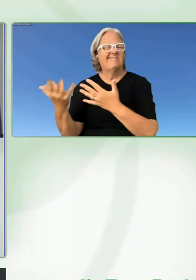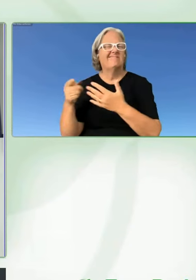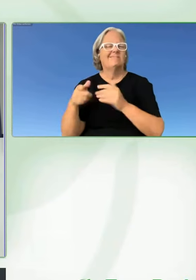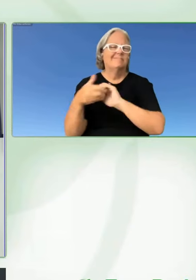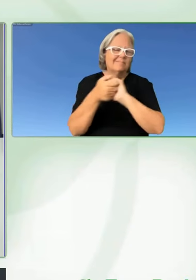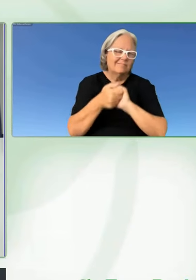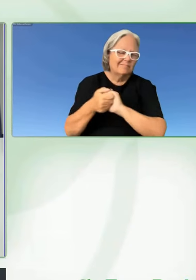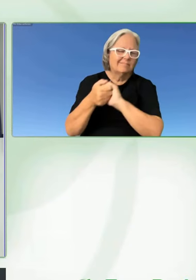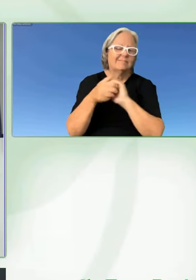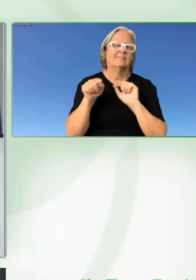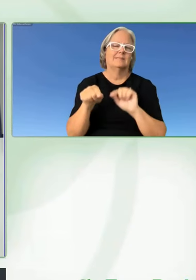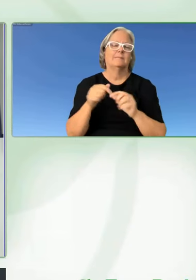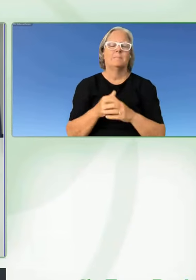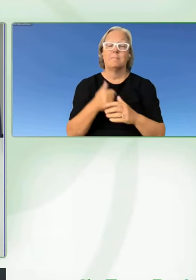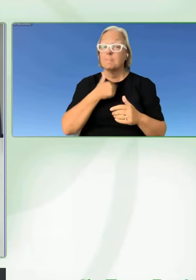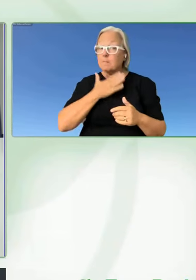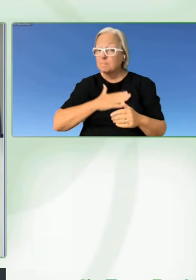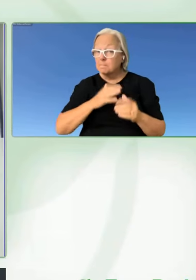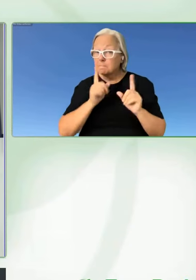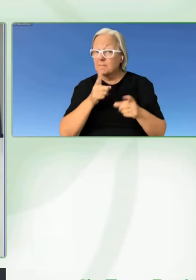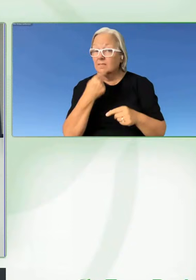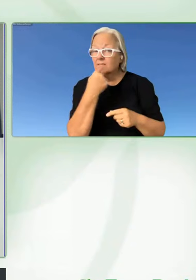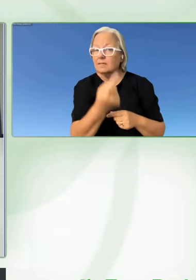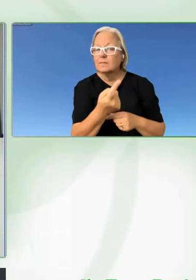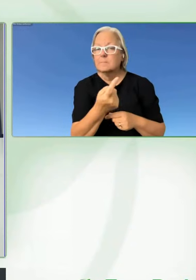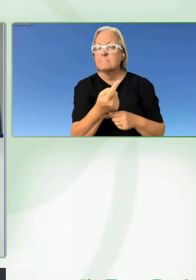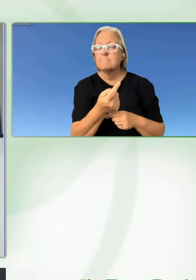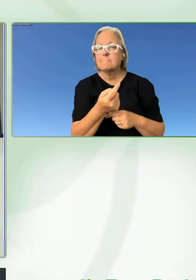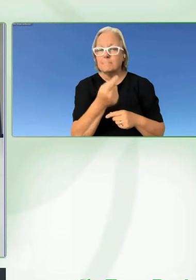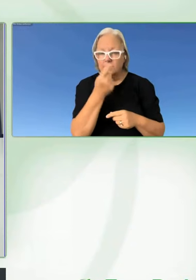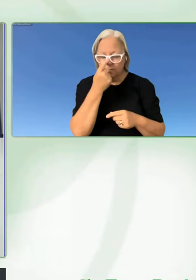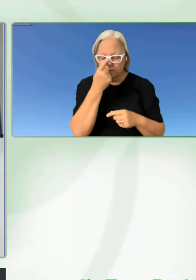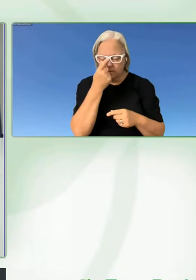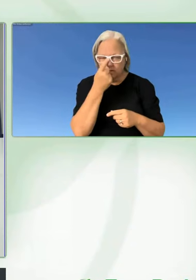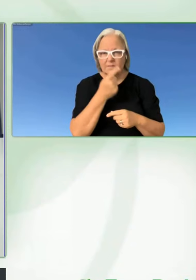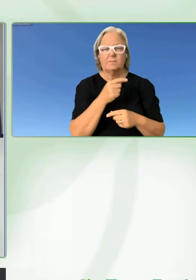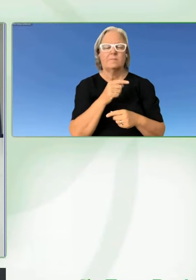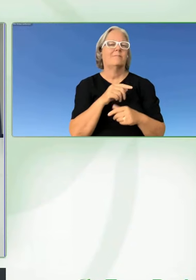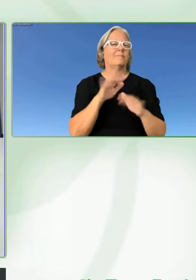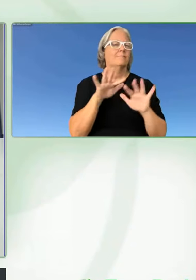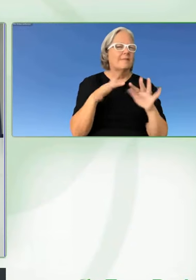have to tell you that for the choice and for the way how we